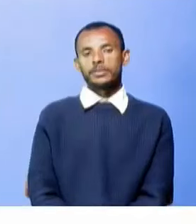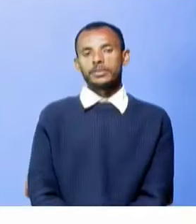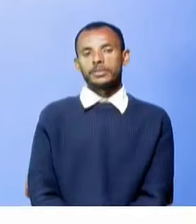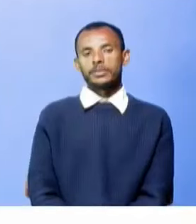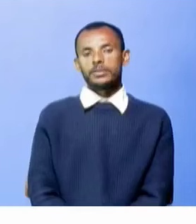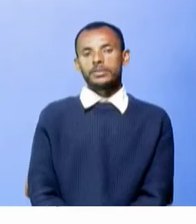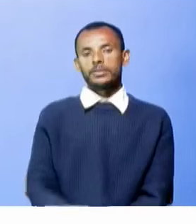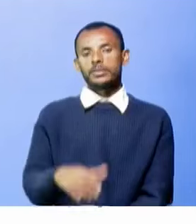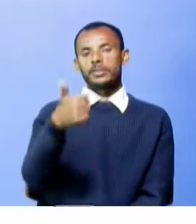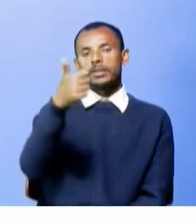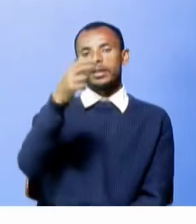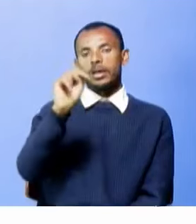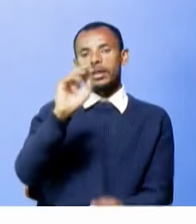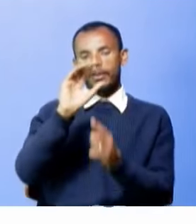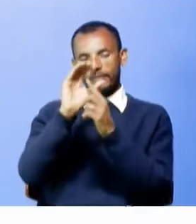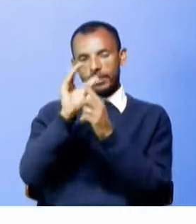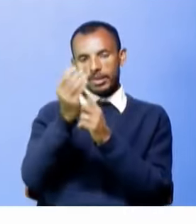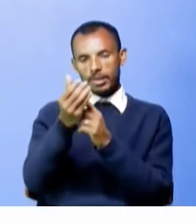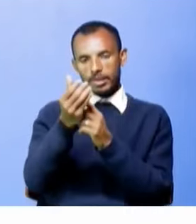an event